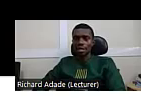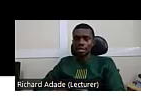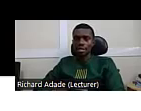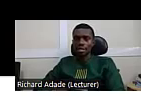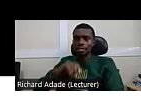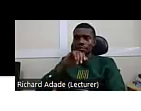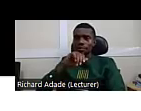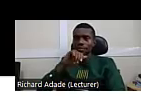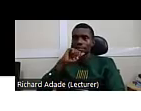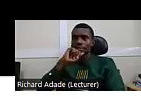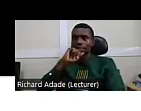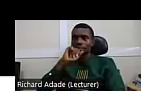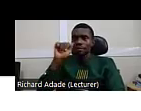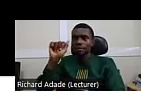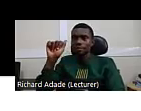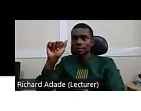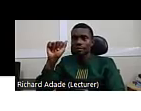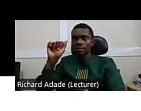A.